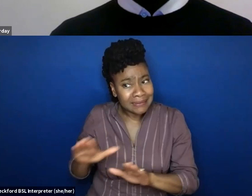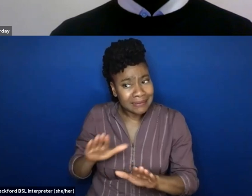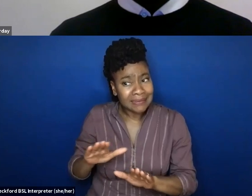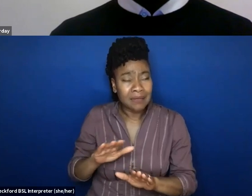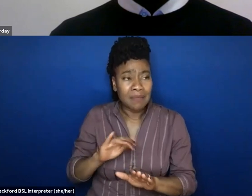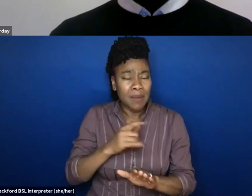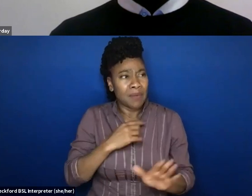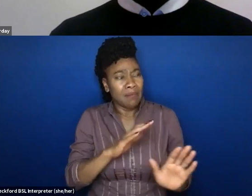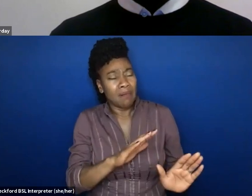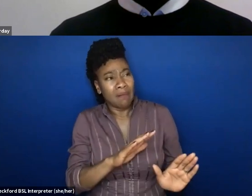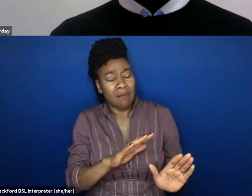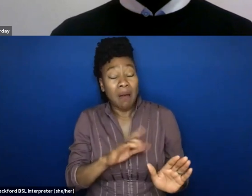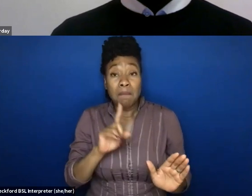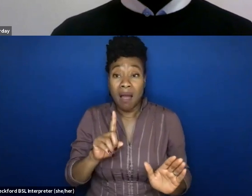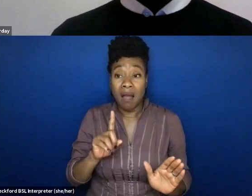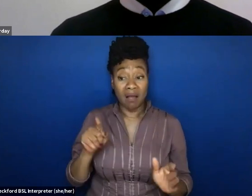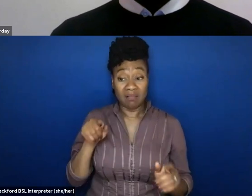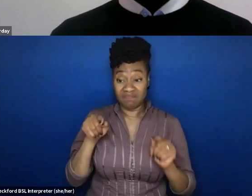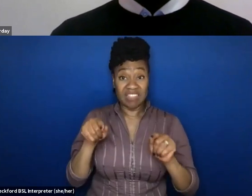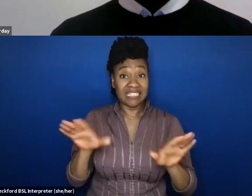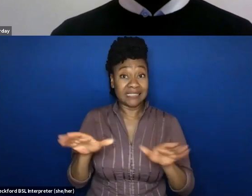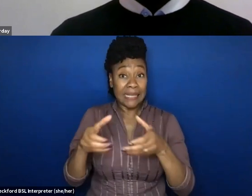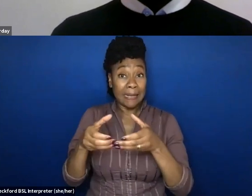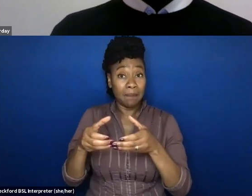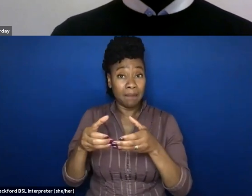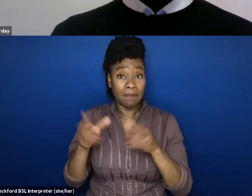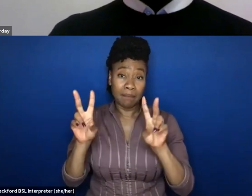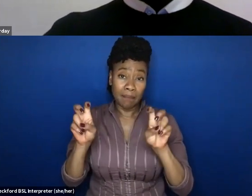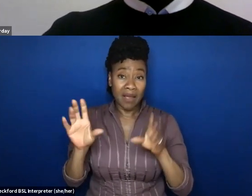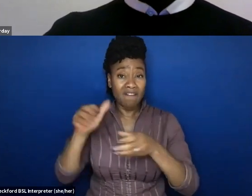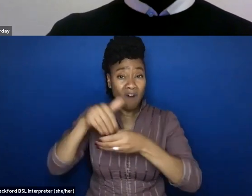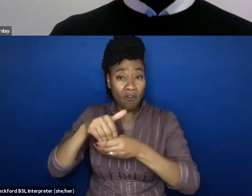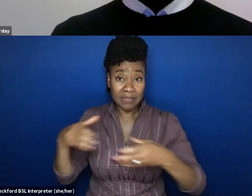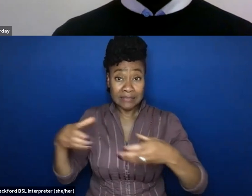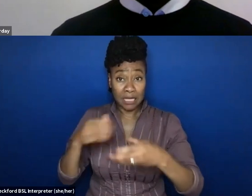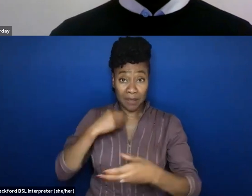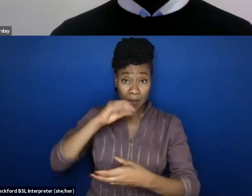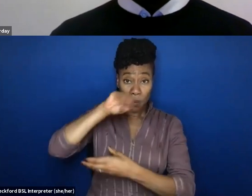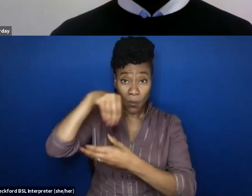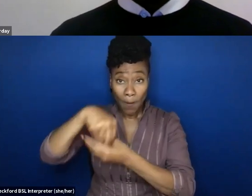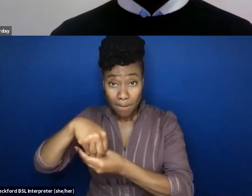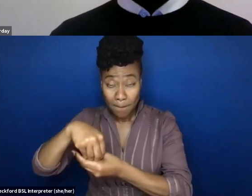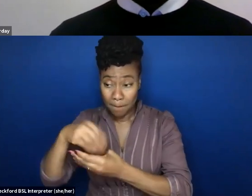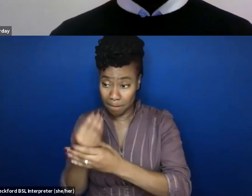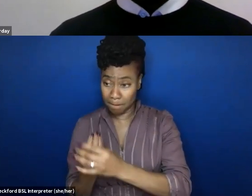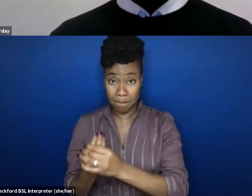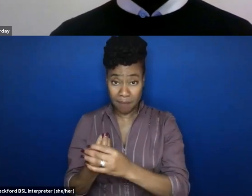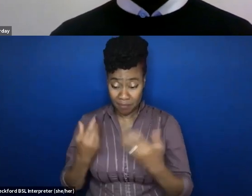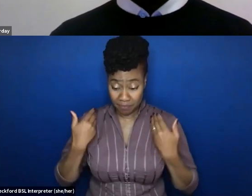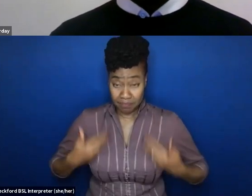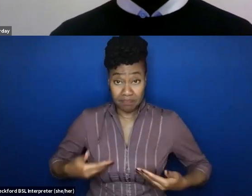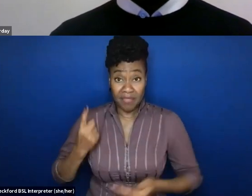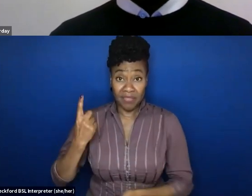like me coming as I am. Mm. And looking at the concept